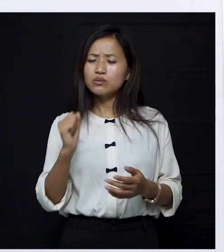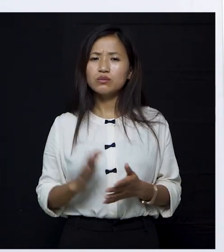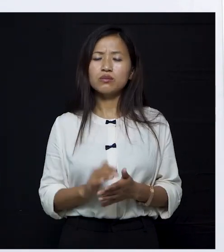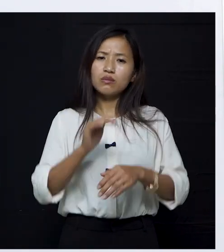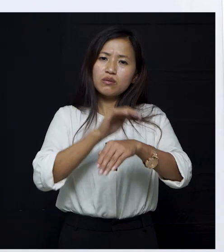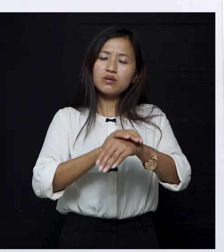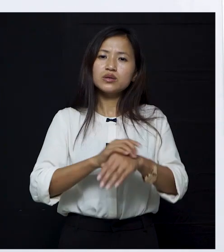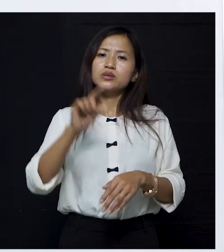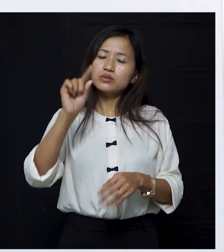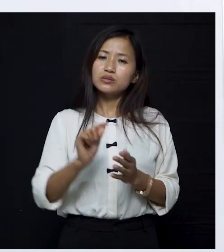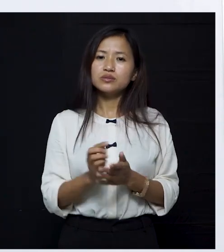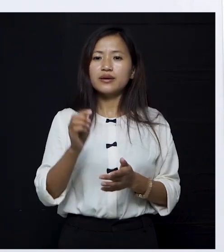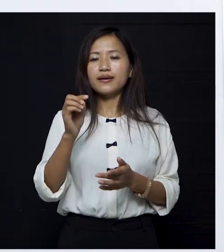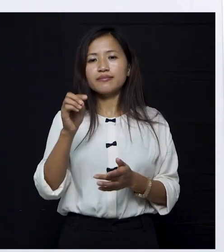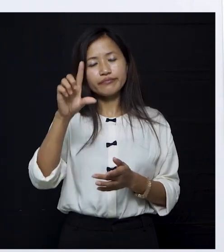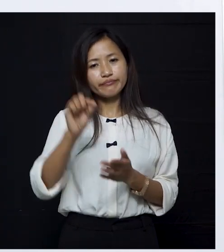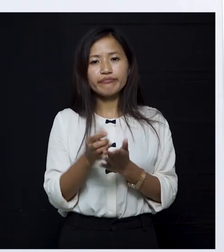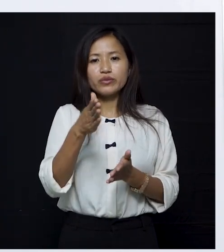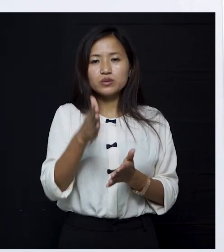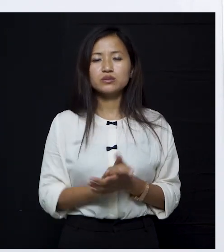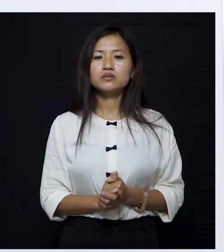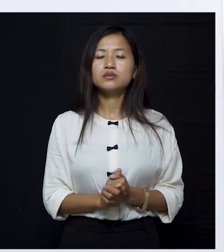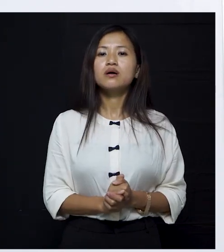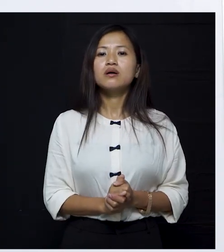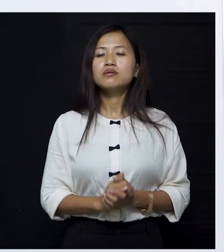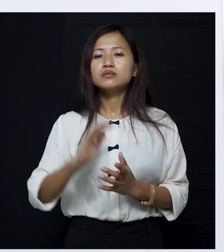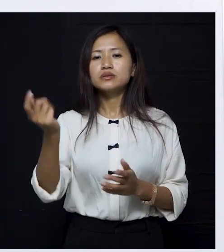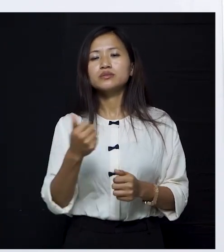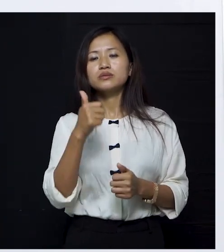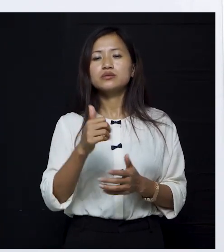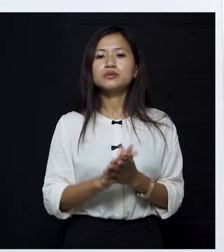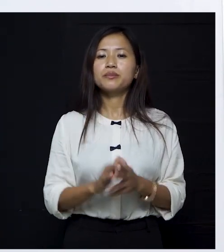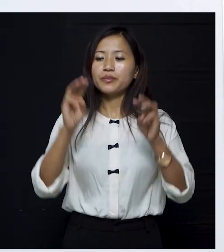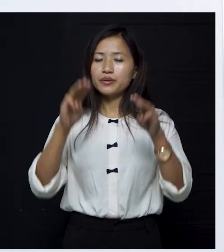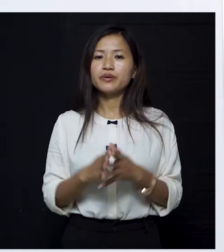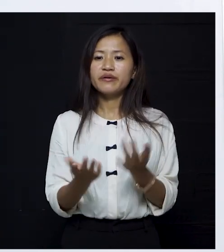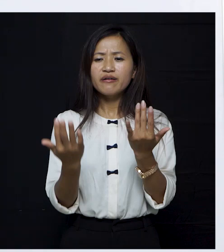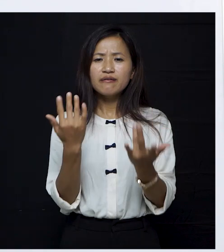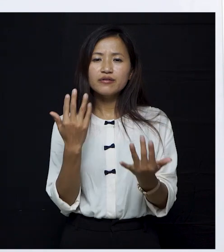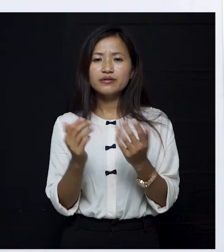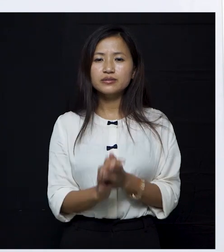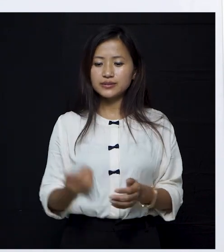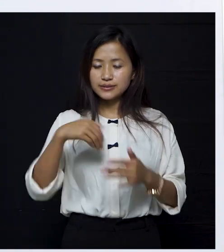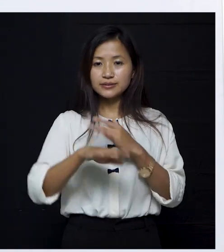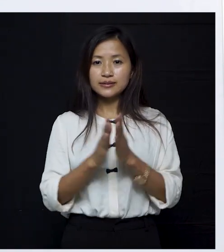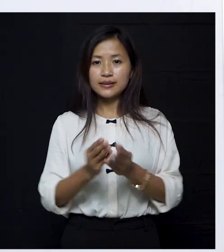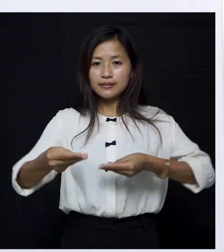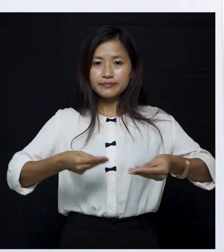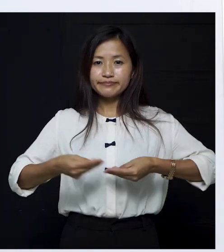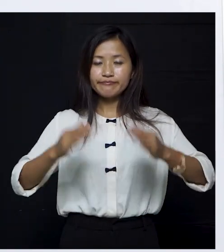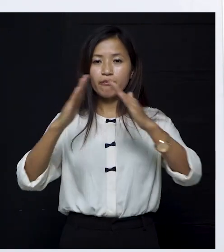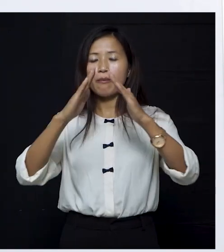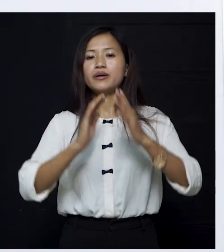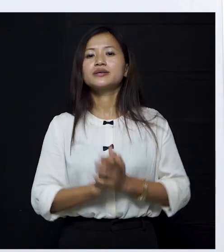okay? Then another one will be, sometimes goods may not be available in the market also, okay? They may not